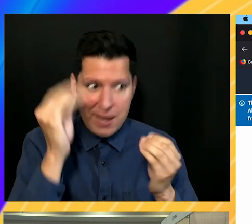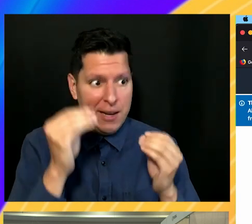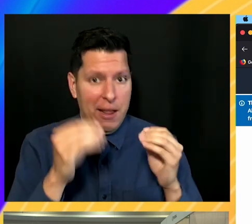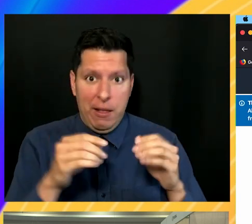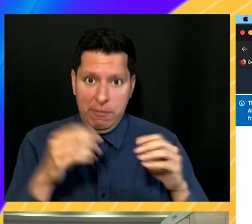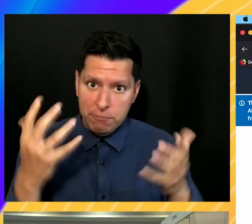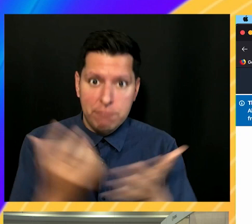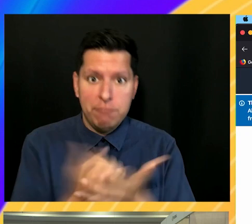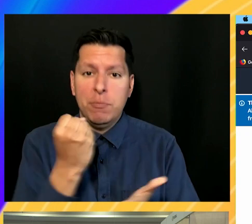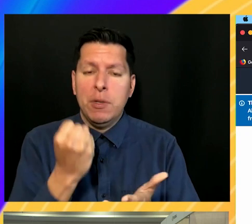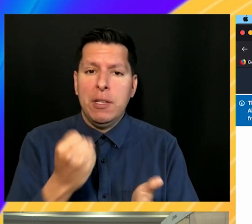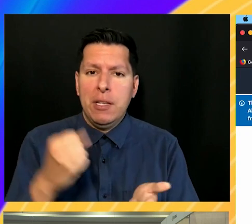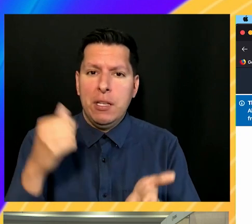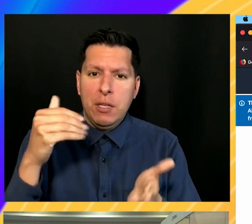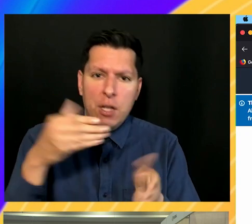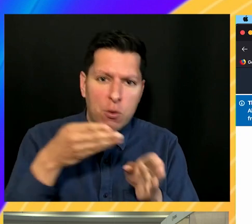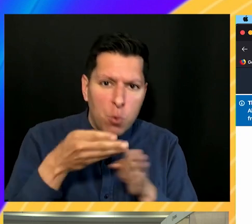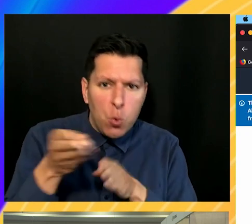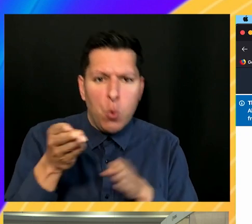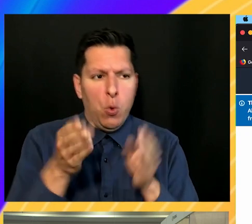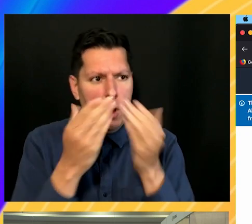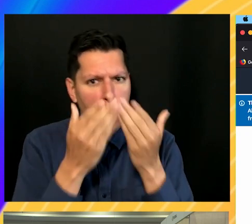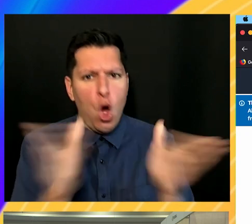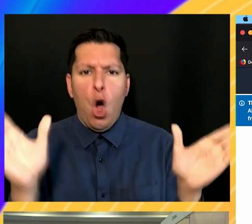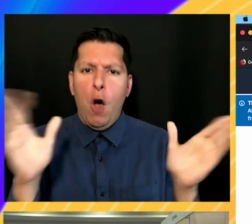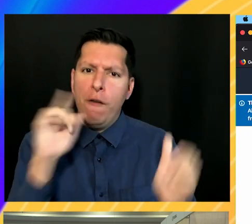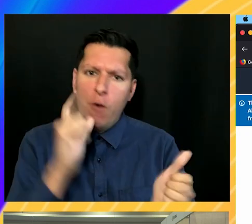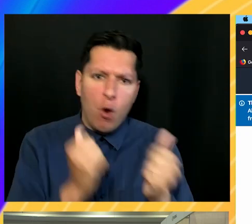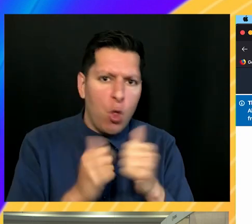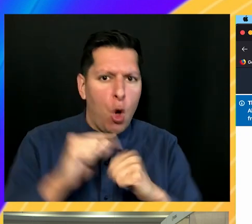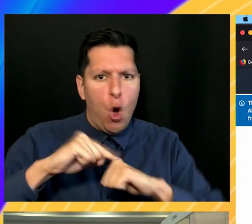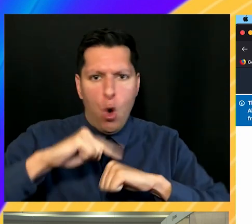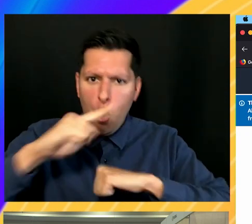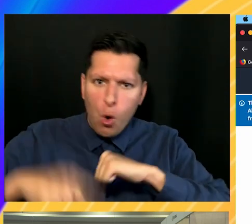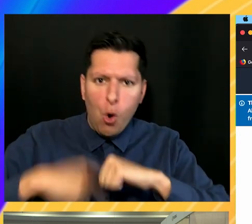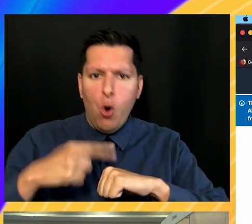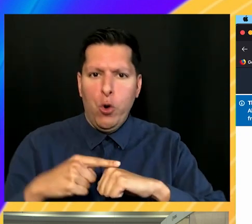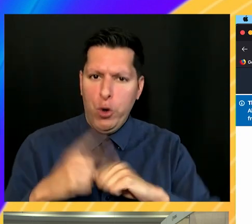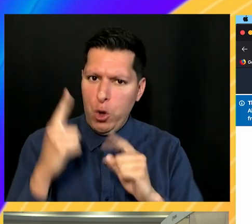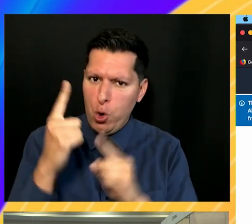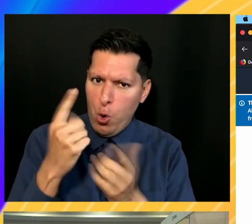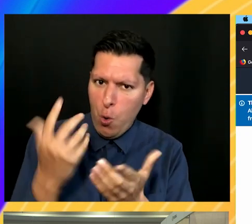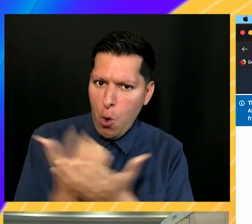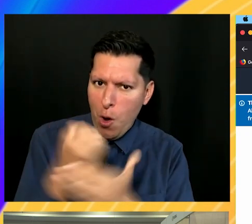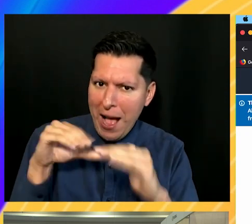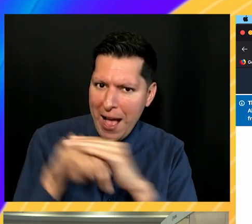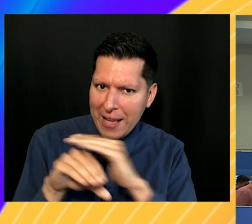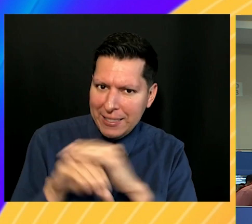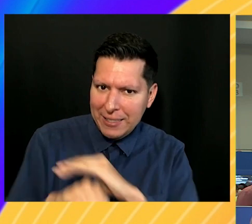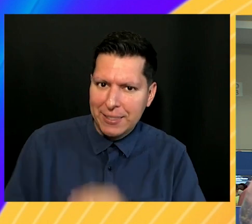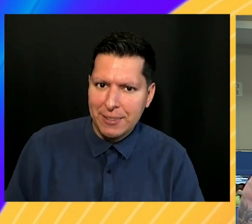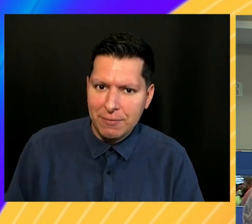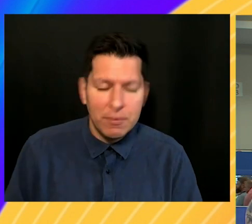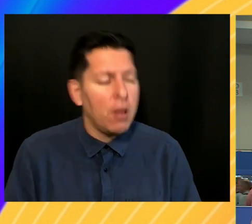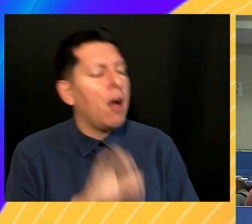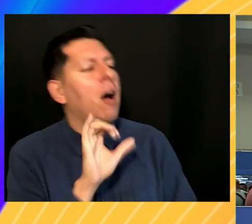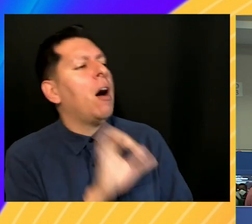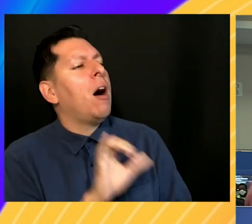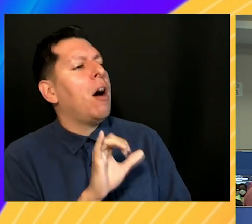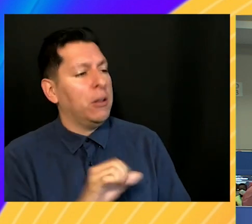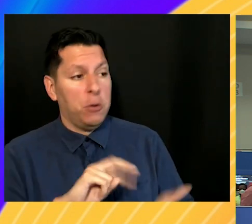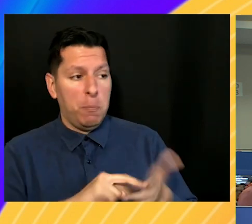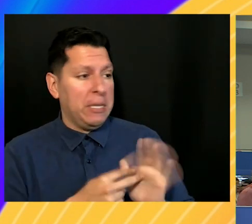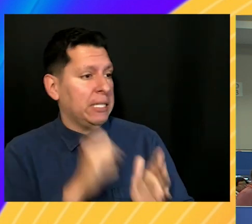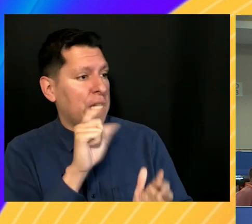institutions who then want to make that data openly available to the world. And so, you know, it kind of goes twofold with I say you don't just have this data lying around in